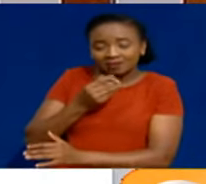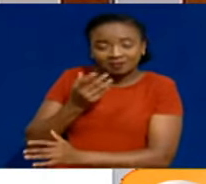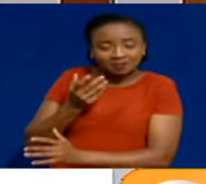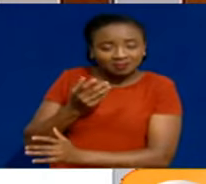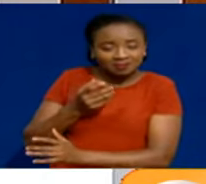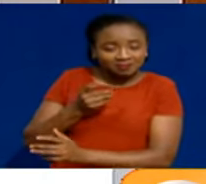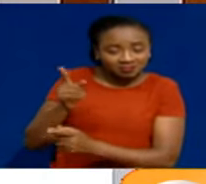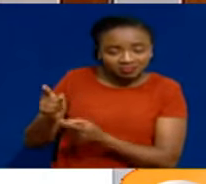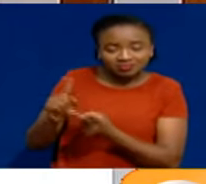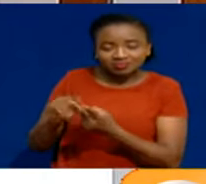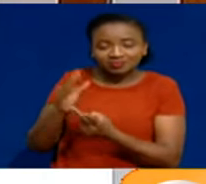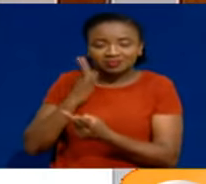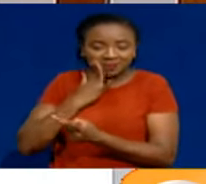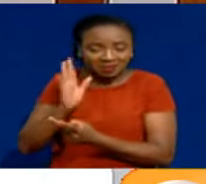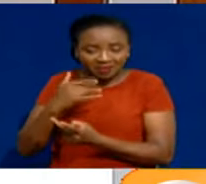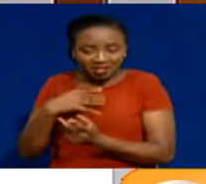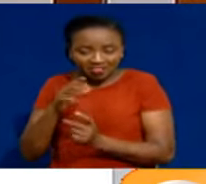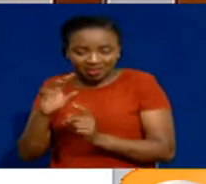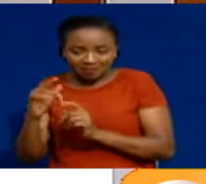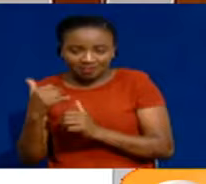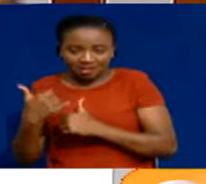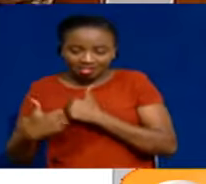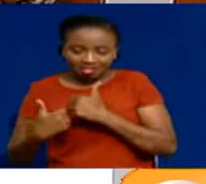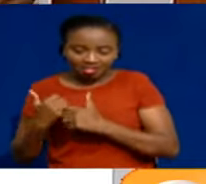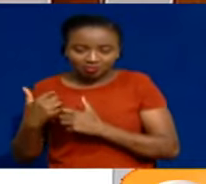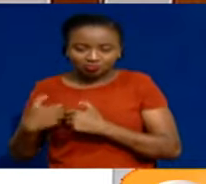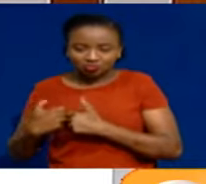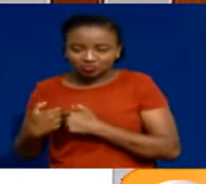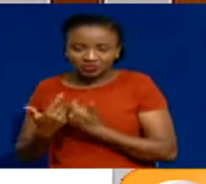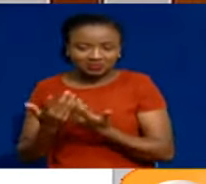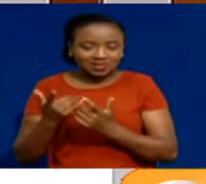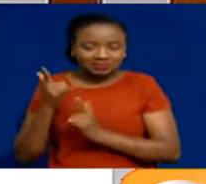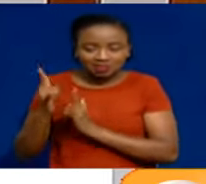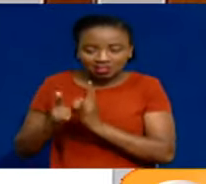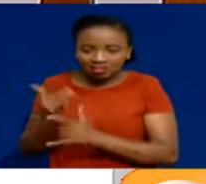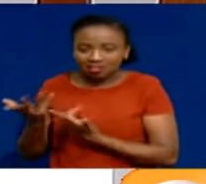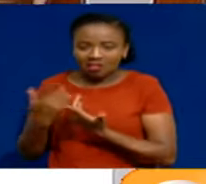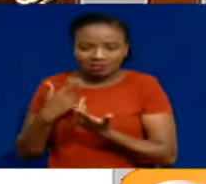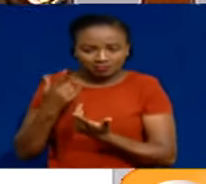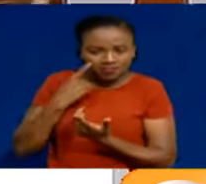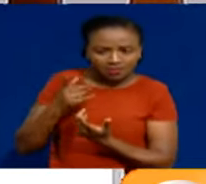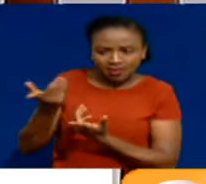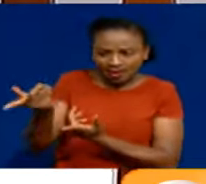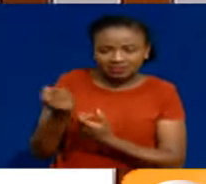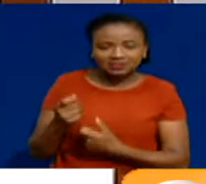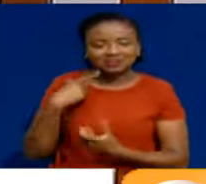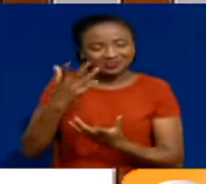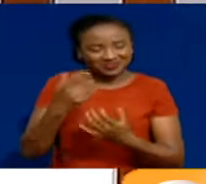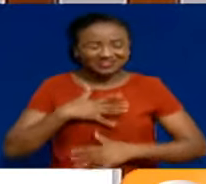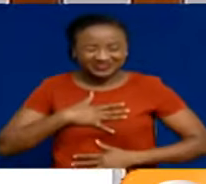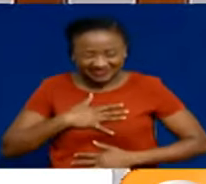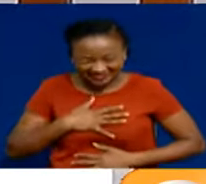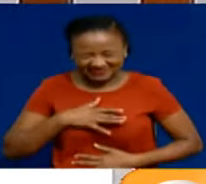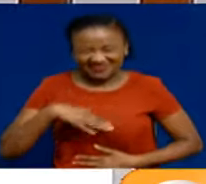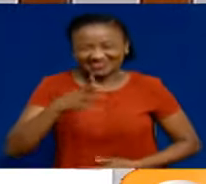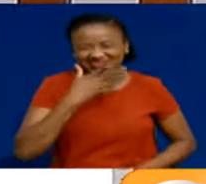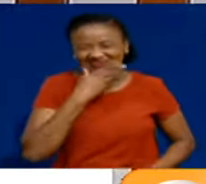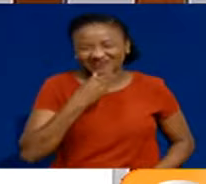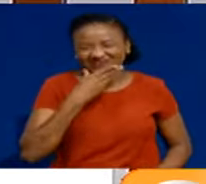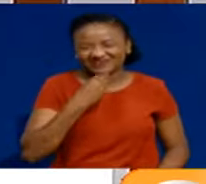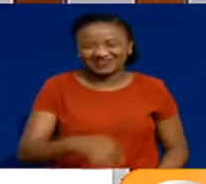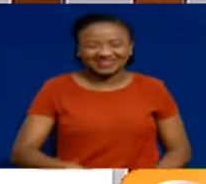dad, you will always remember and respect your dad.